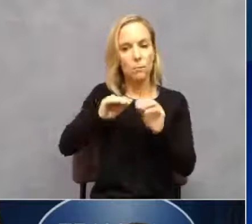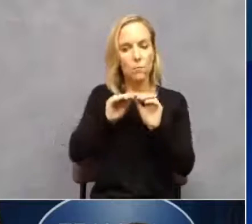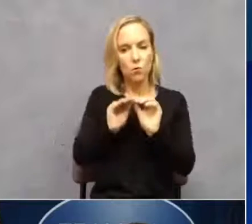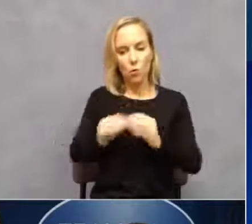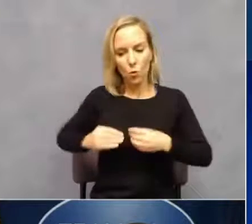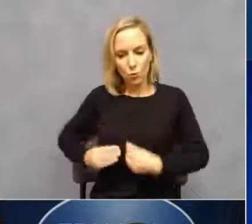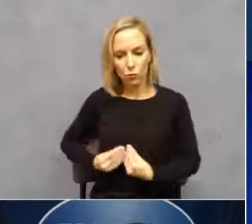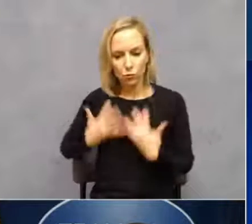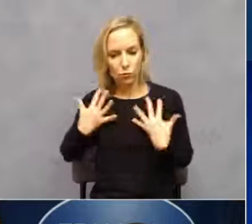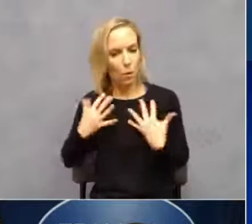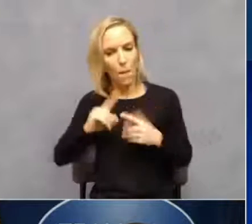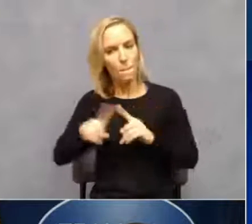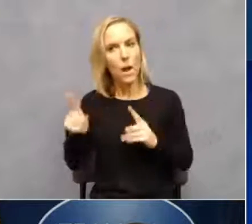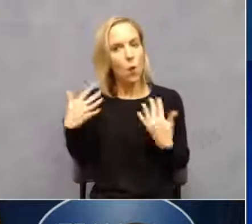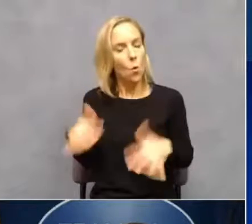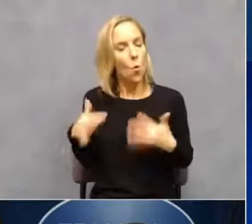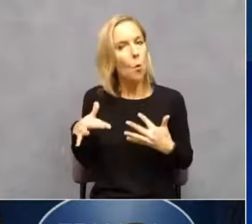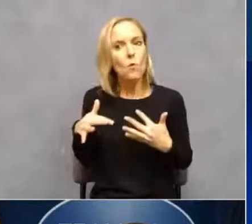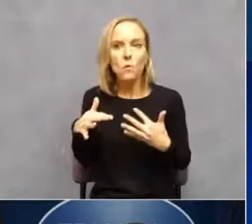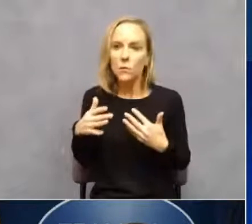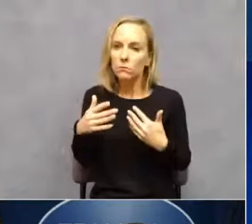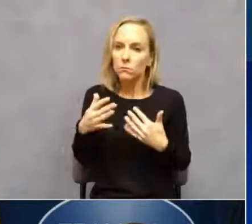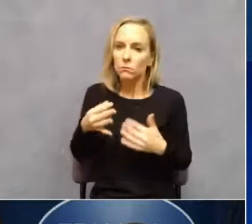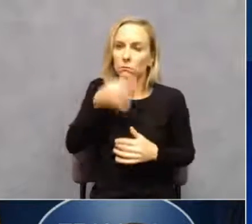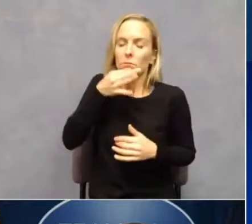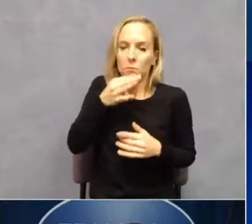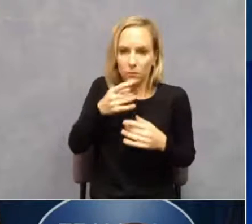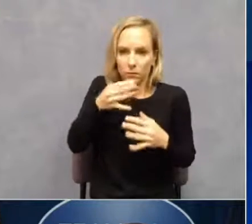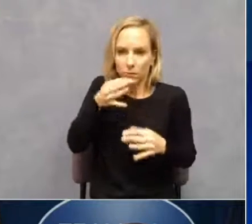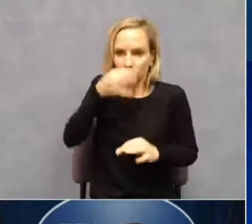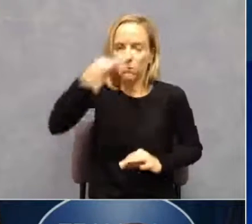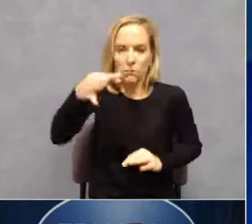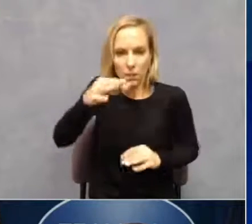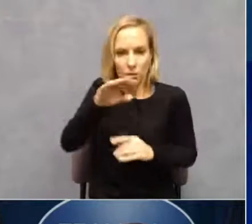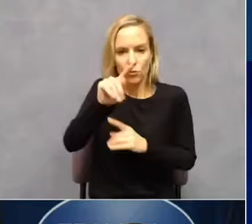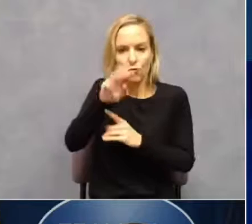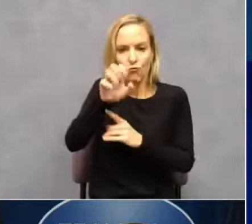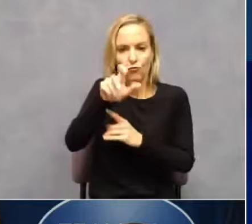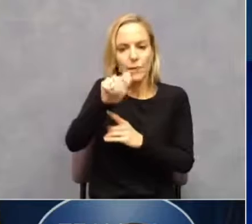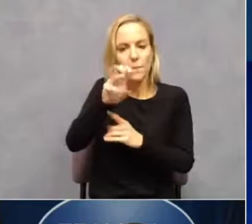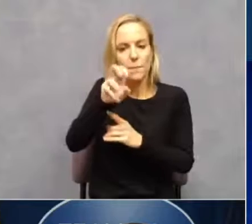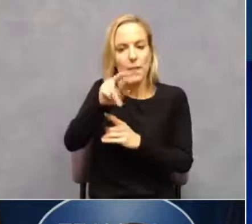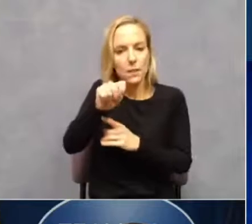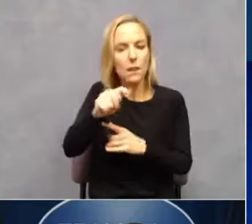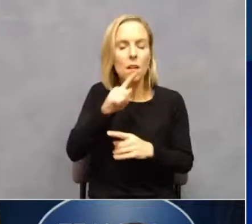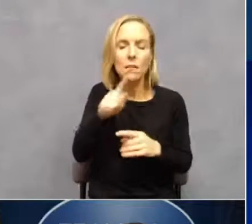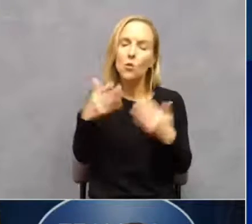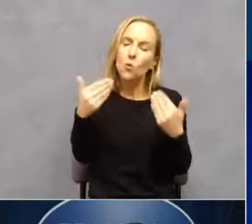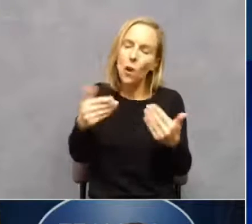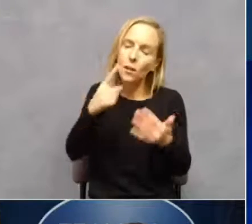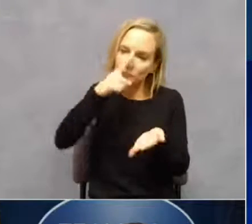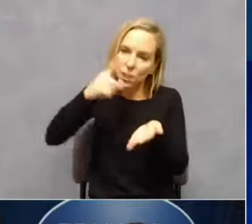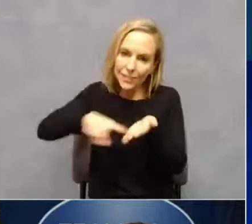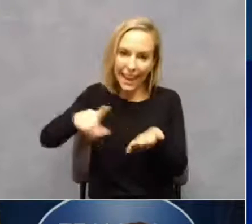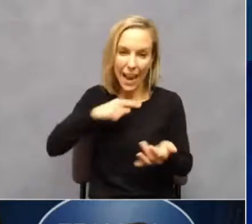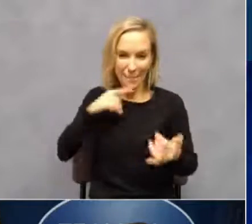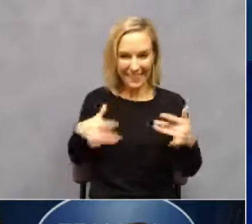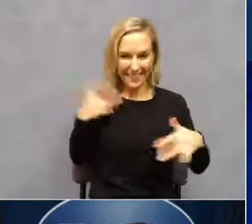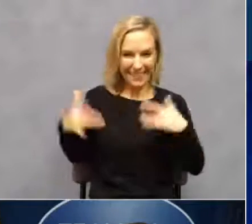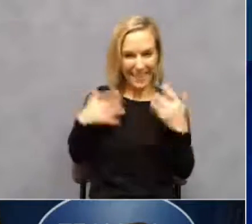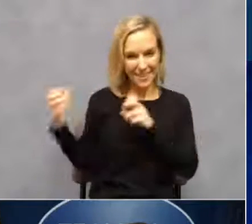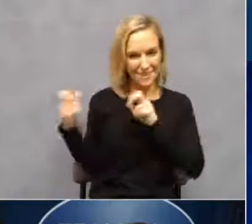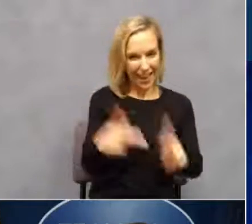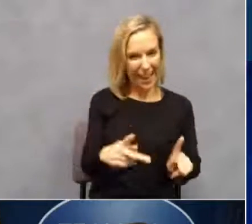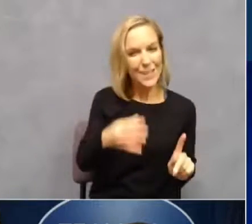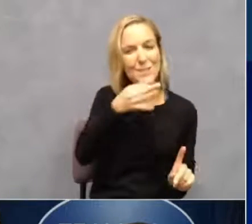treatment. So please get yourself checked. I am going to be excited to be back again with the governor. I'm doing a